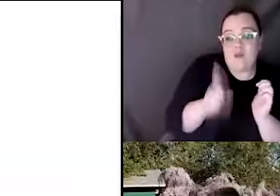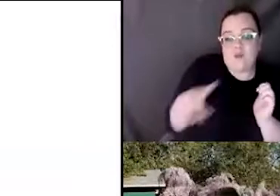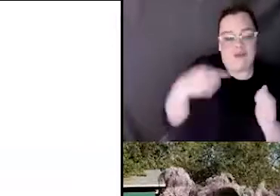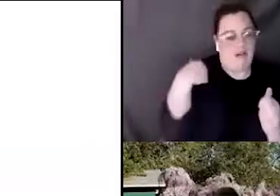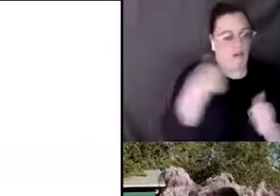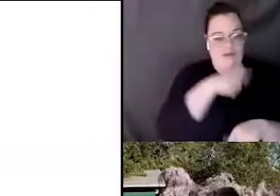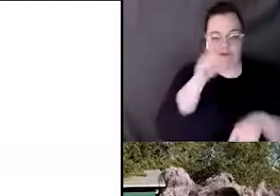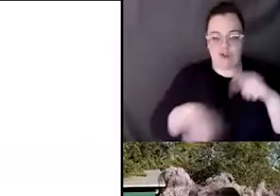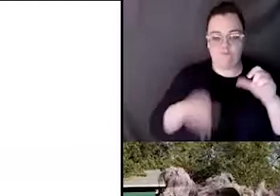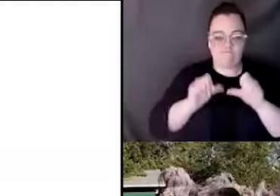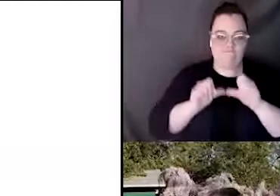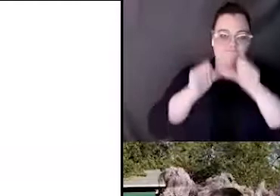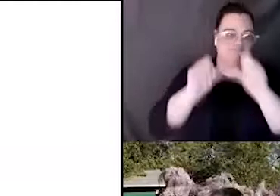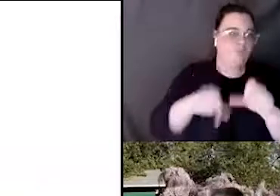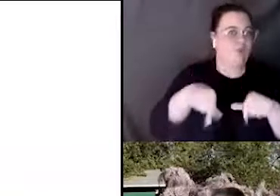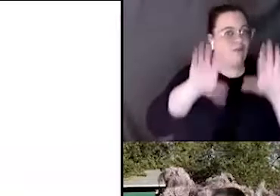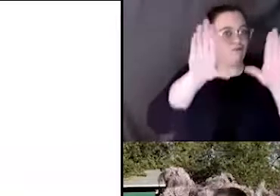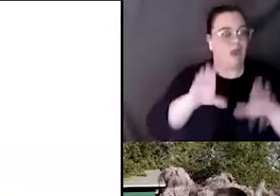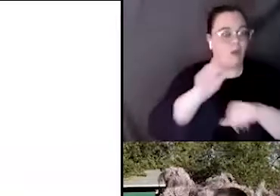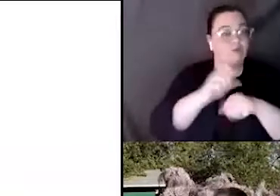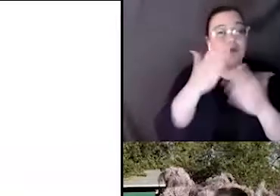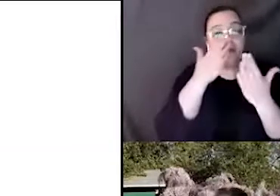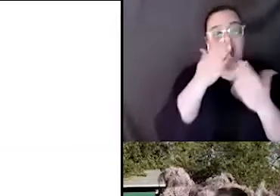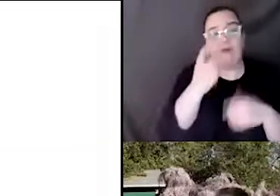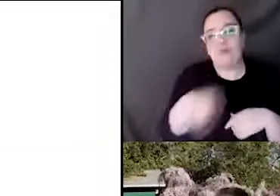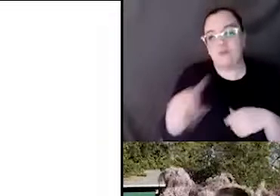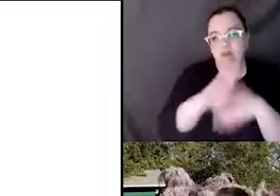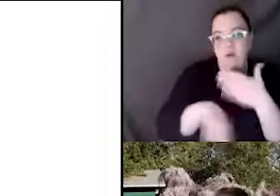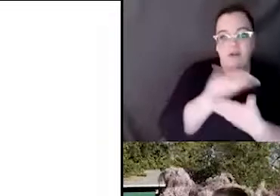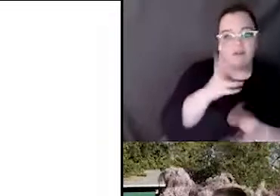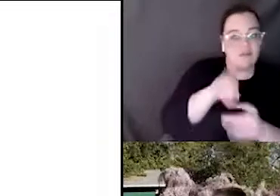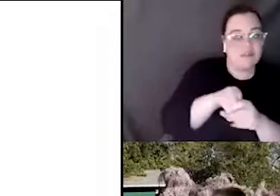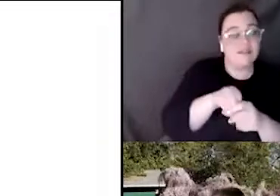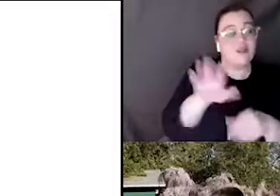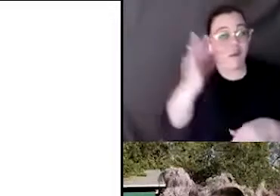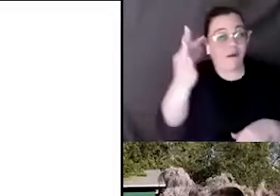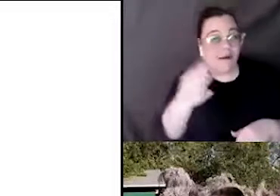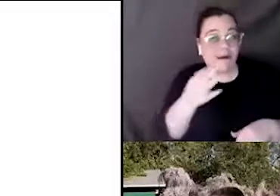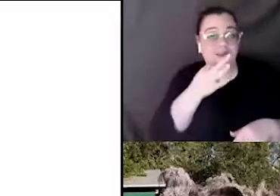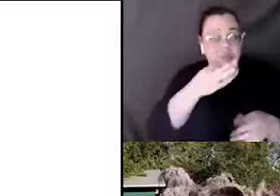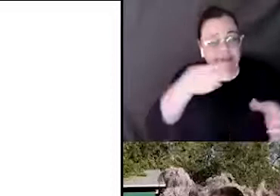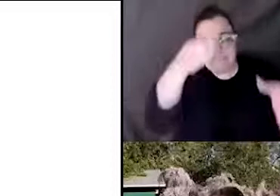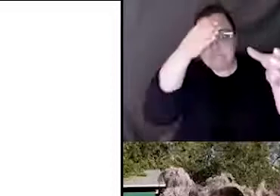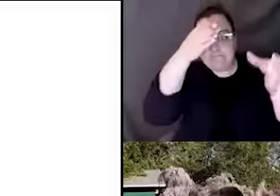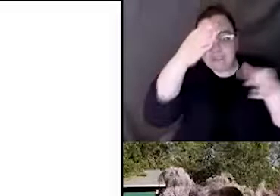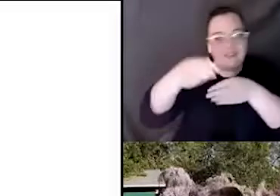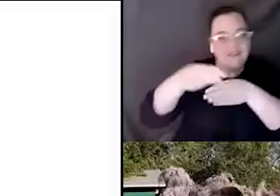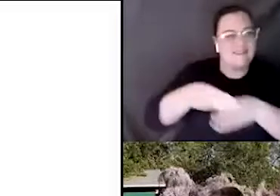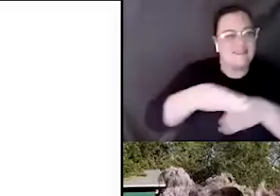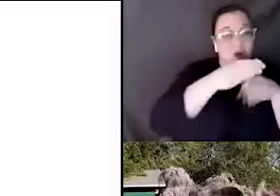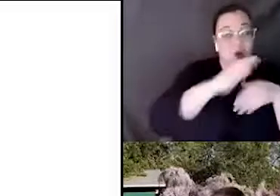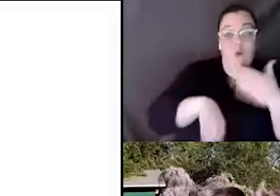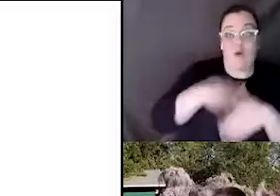this great work. So thank you, everybody, for your participation, your expertise, all of our subject matter